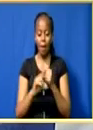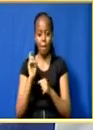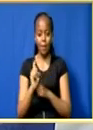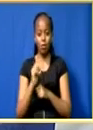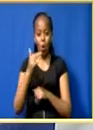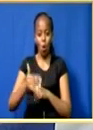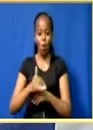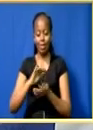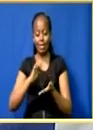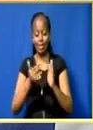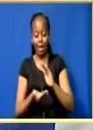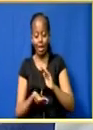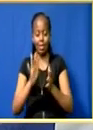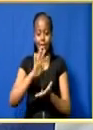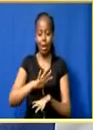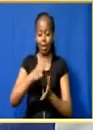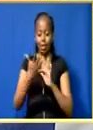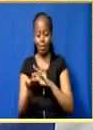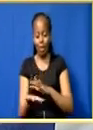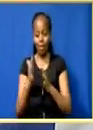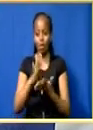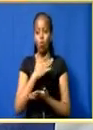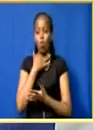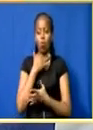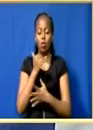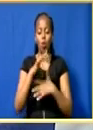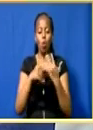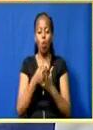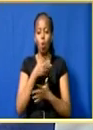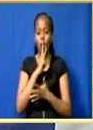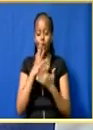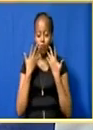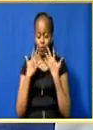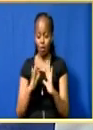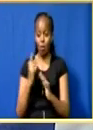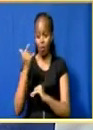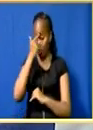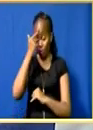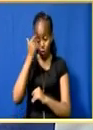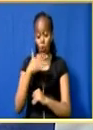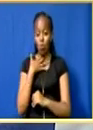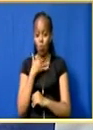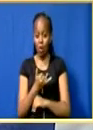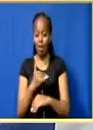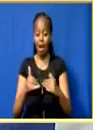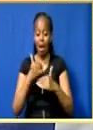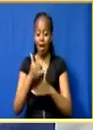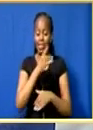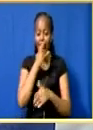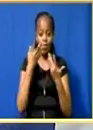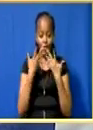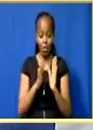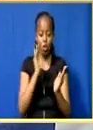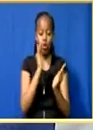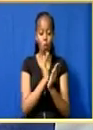on turning. Oh, that's what we're doing. We're trying to drain the water. You drain the water because you want, after they have dried, you